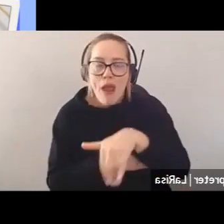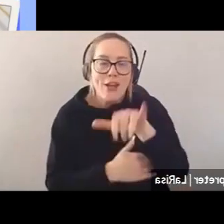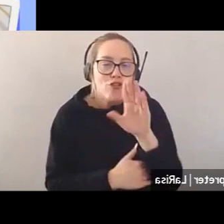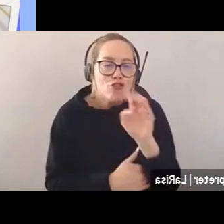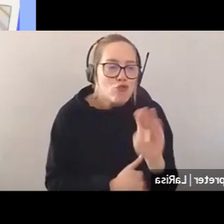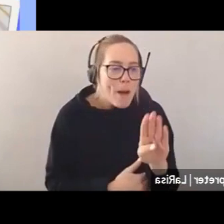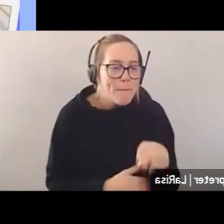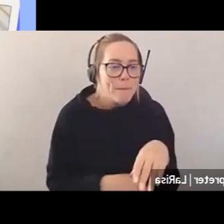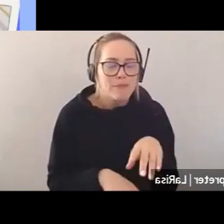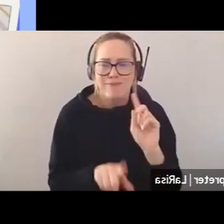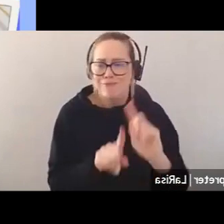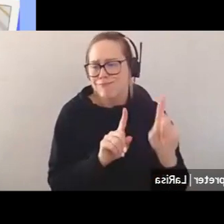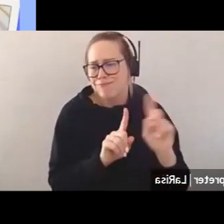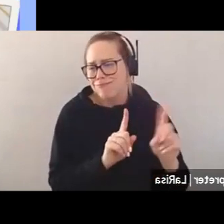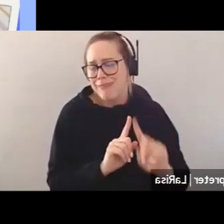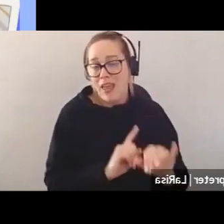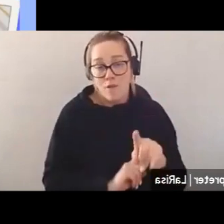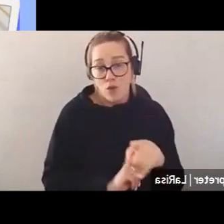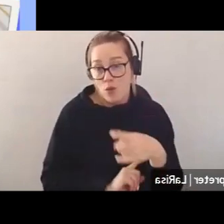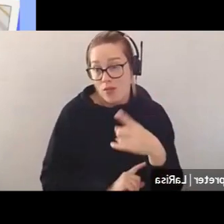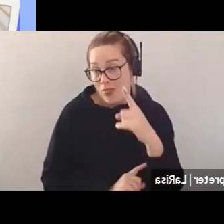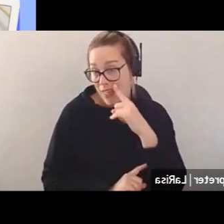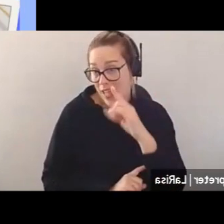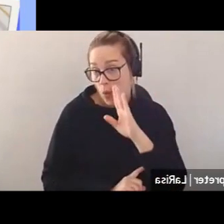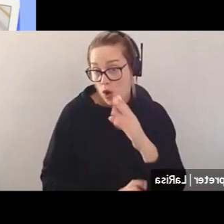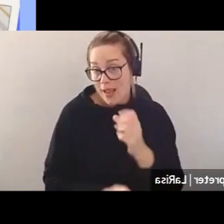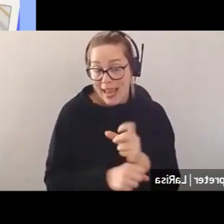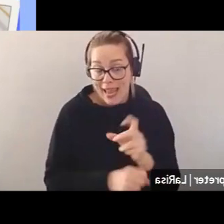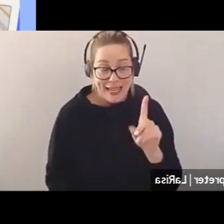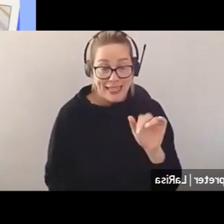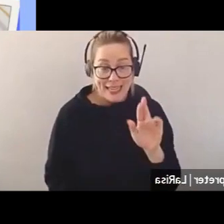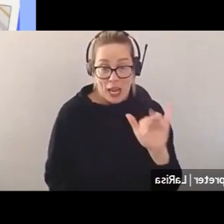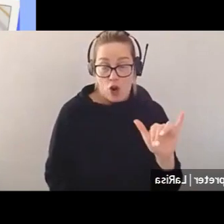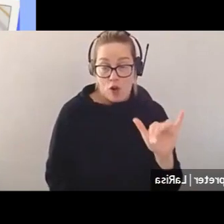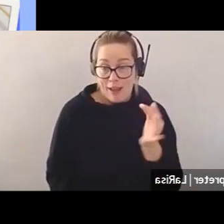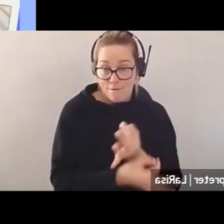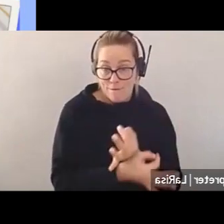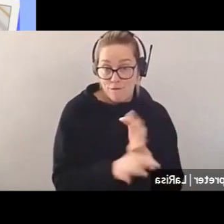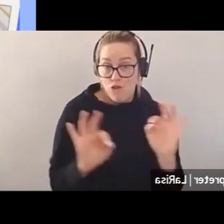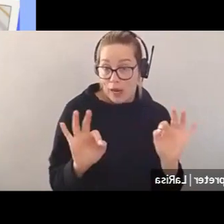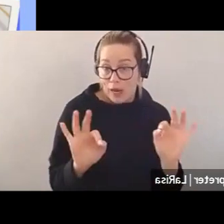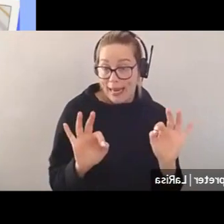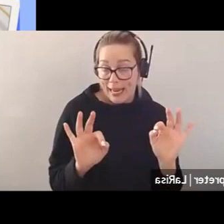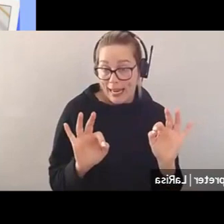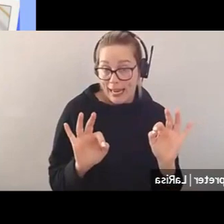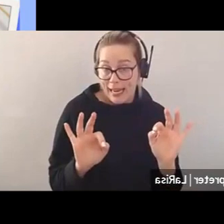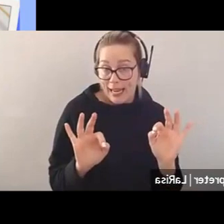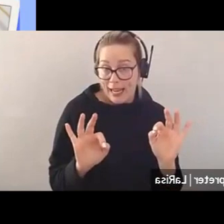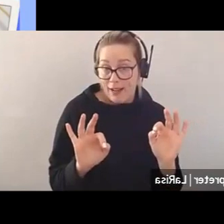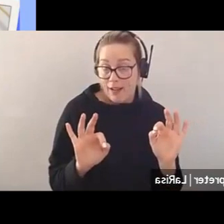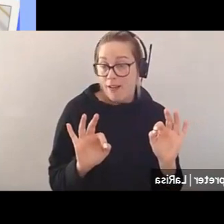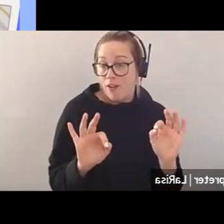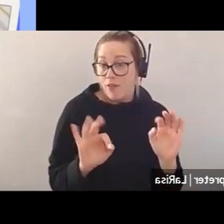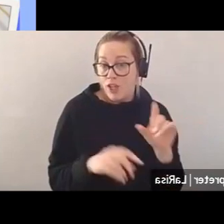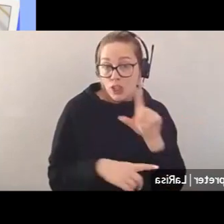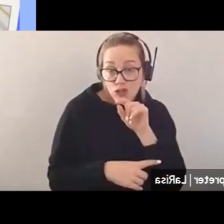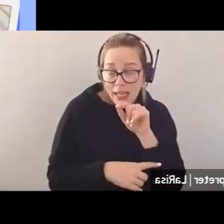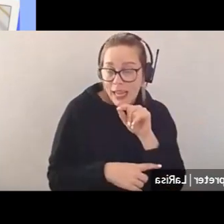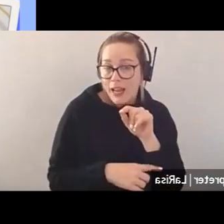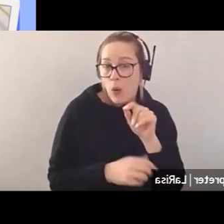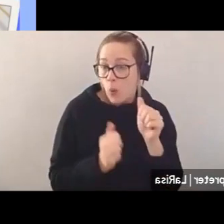Cheese is in sauces. Cheese is in breadcrumbs. So if you think you're going to get like a dairy-free cutlet